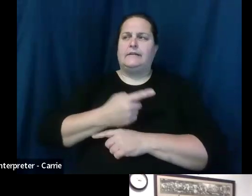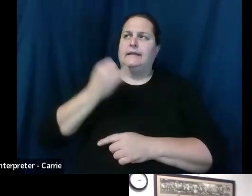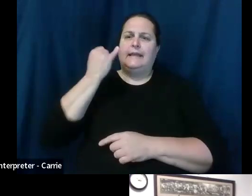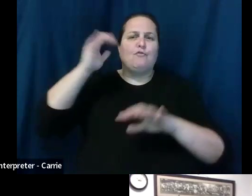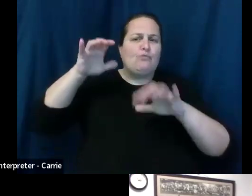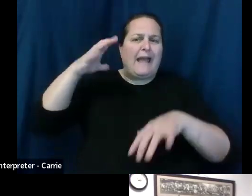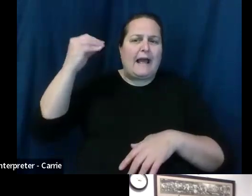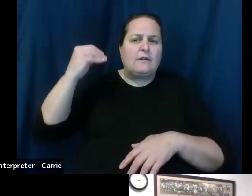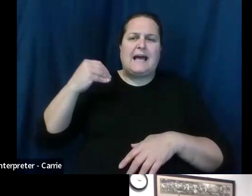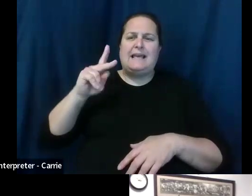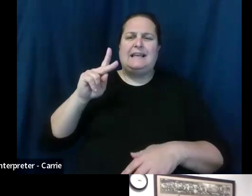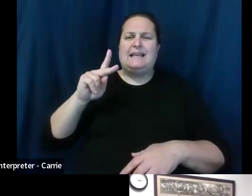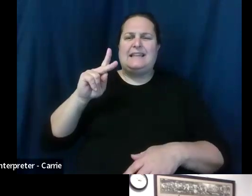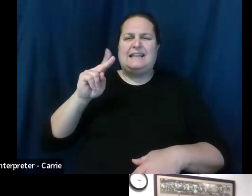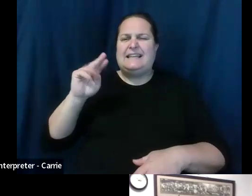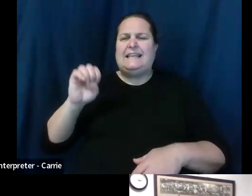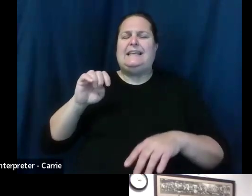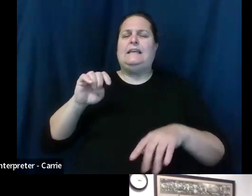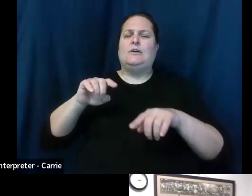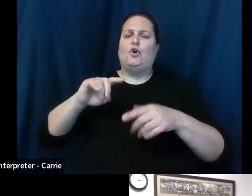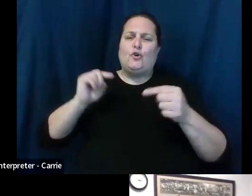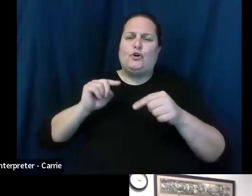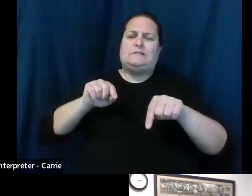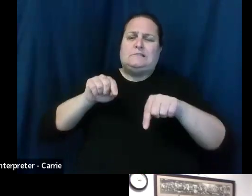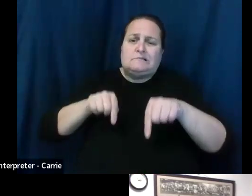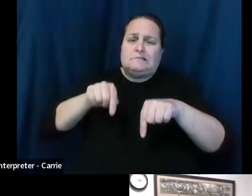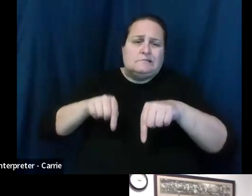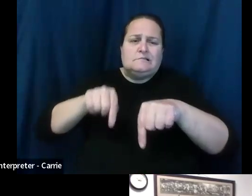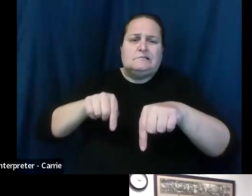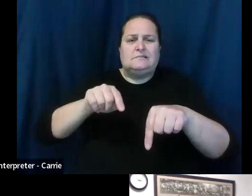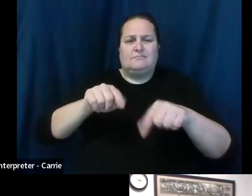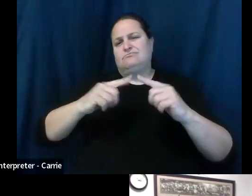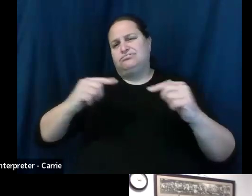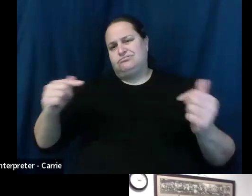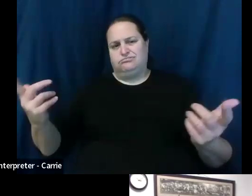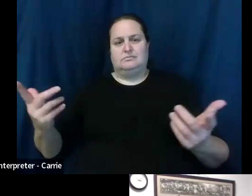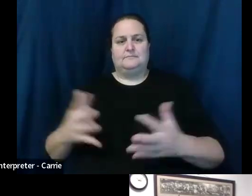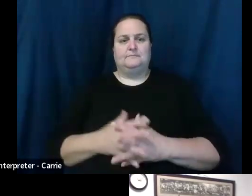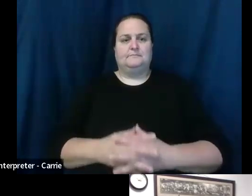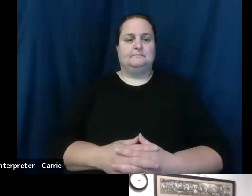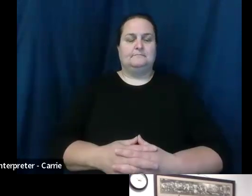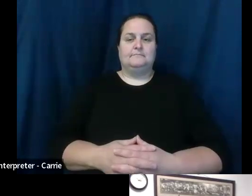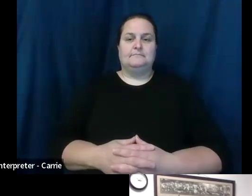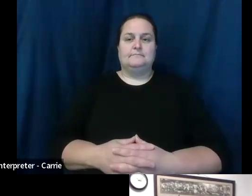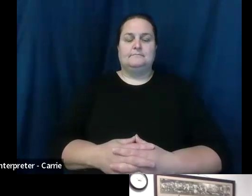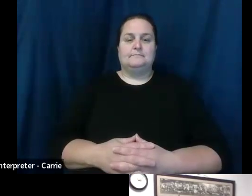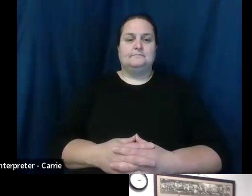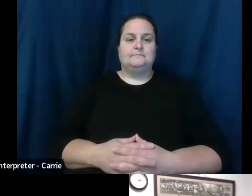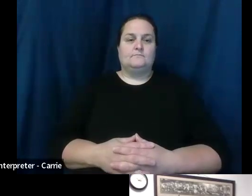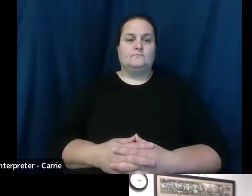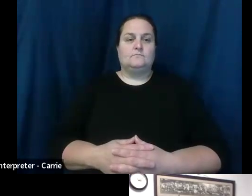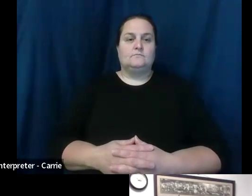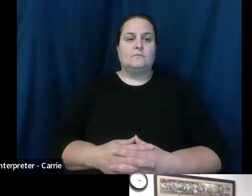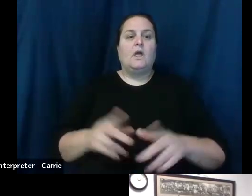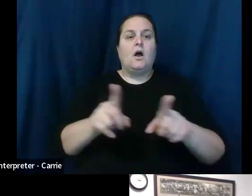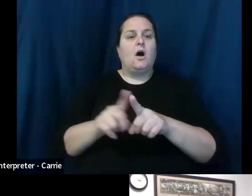out of one ear, those are important things to plan for as well, because a disaster will not be waiting for you to be feeling your best. We're